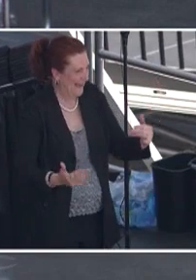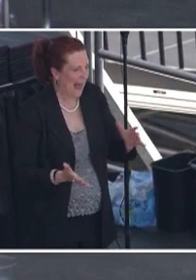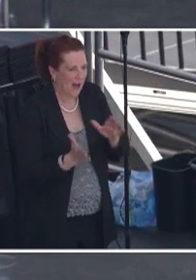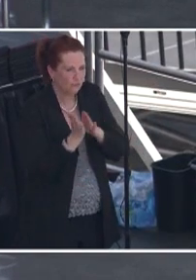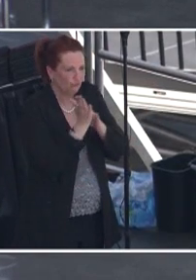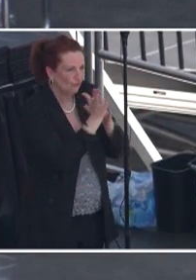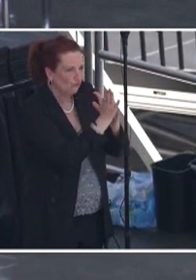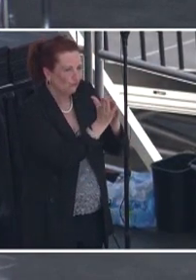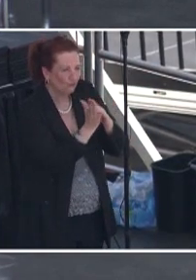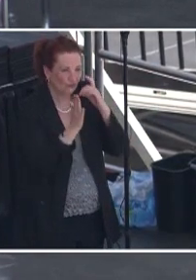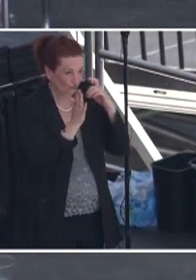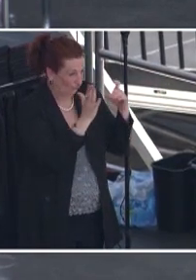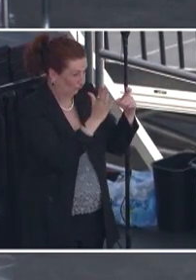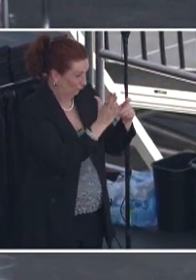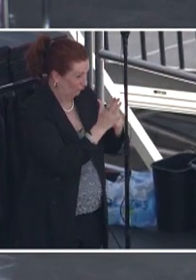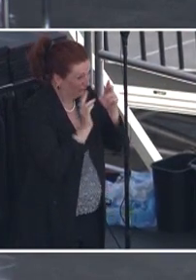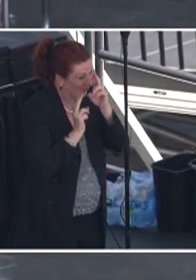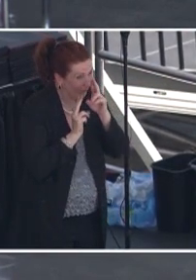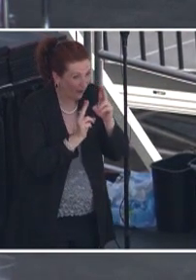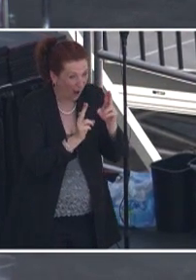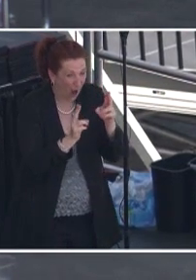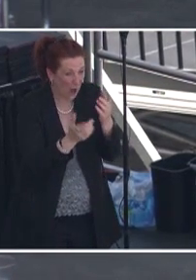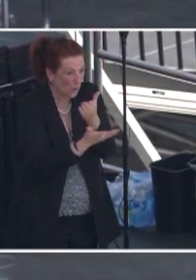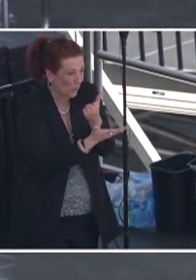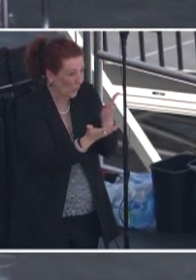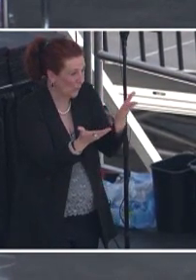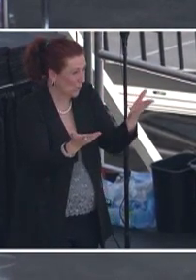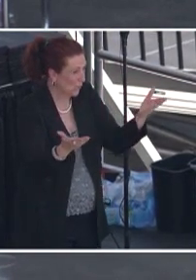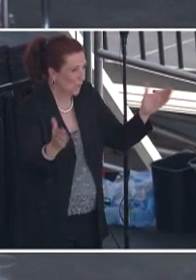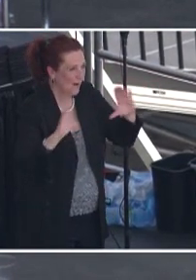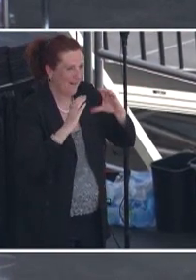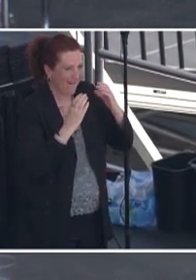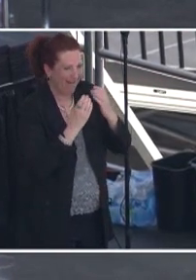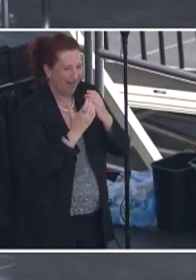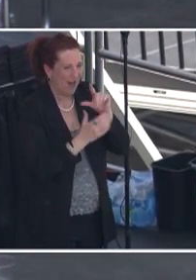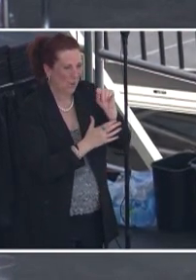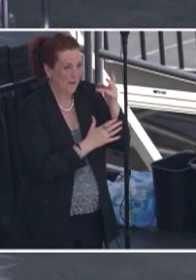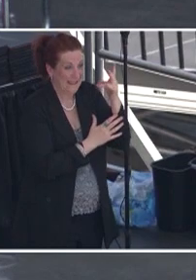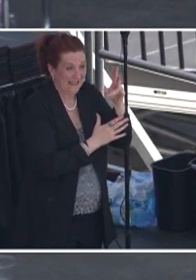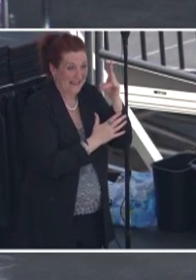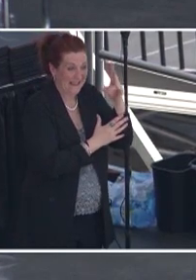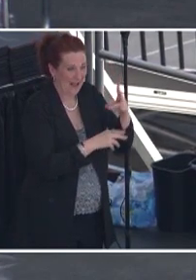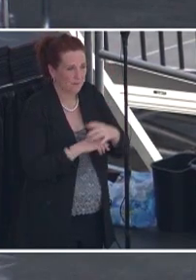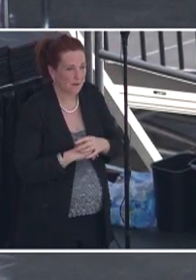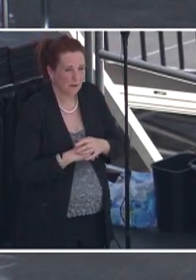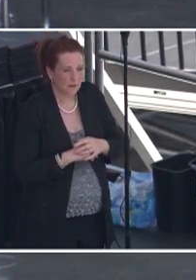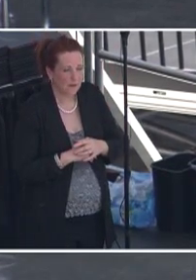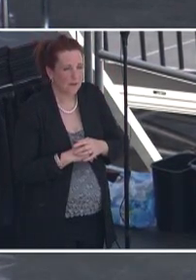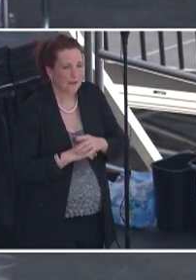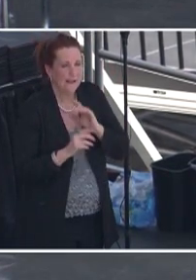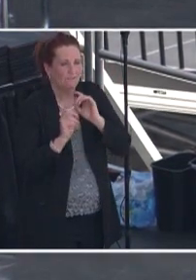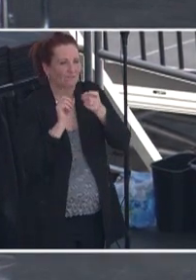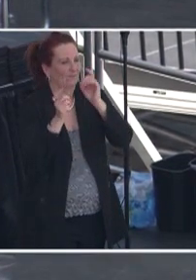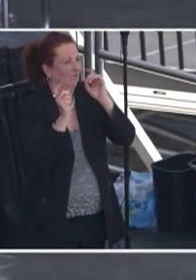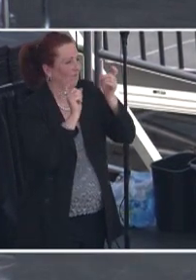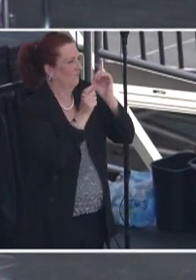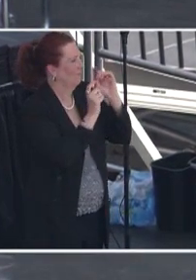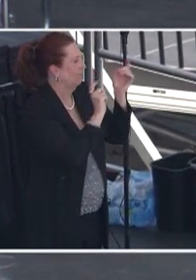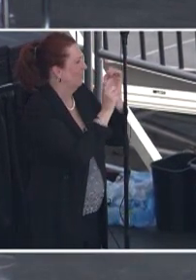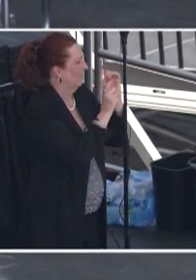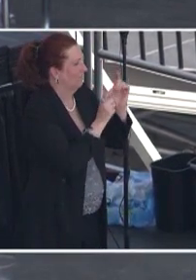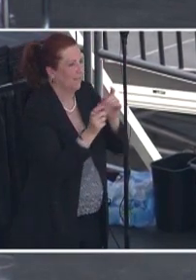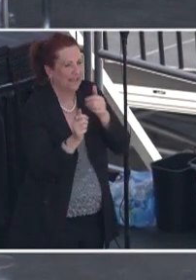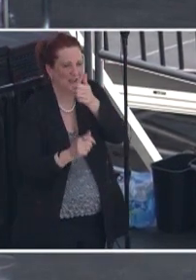the class of 2017 by conferring upon each of you